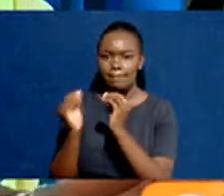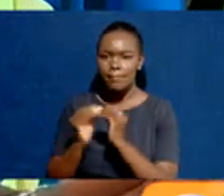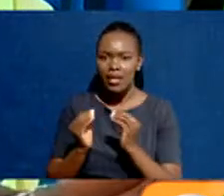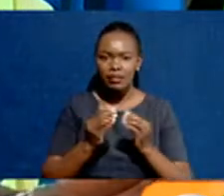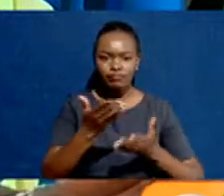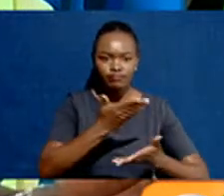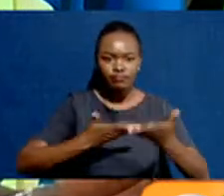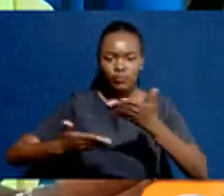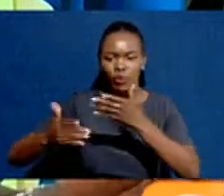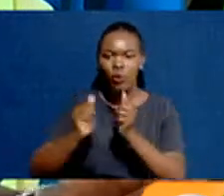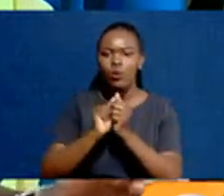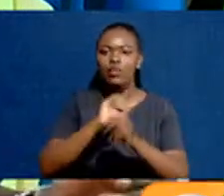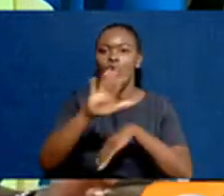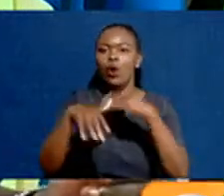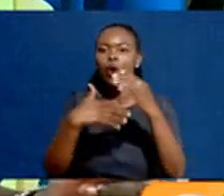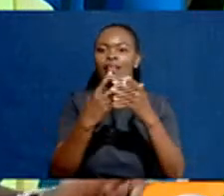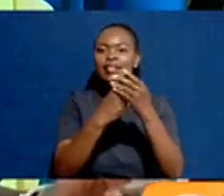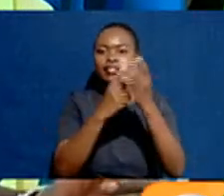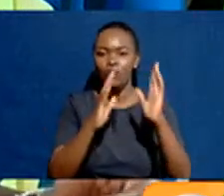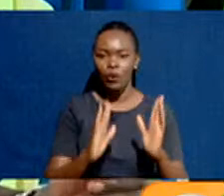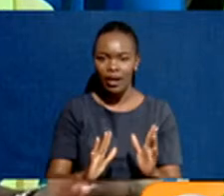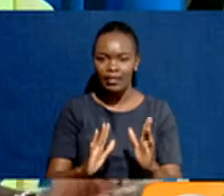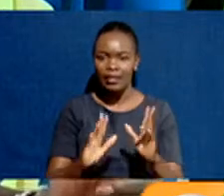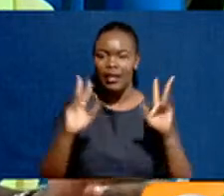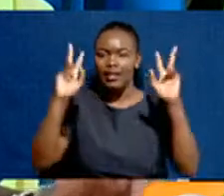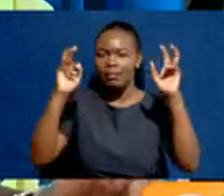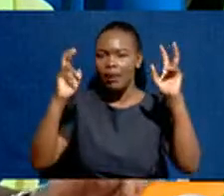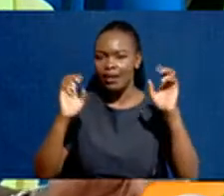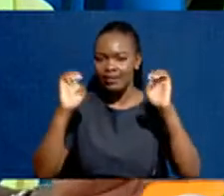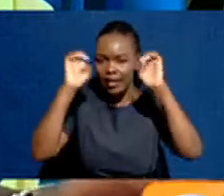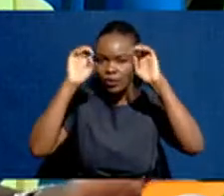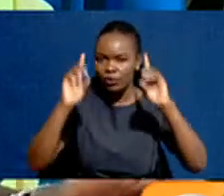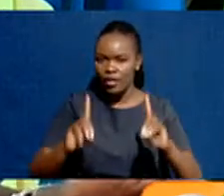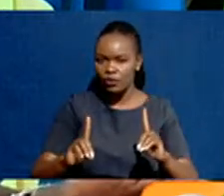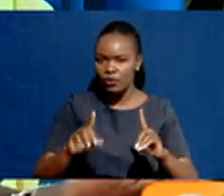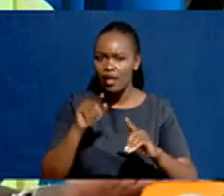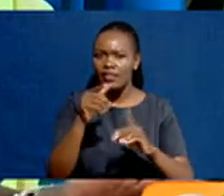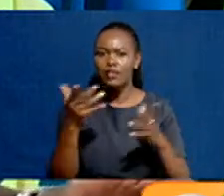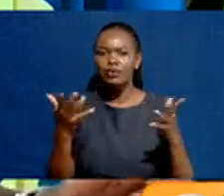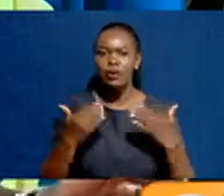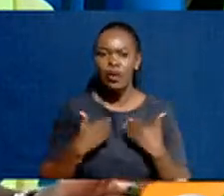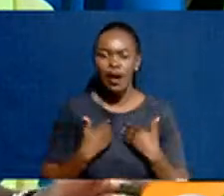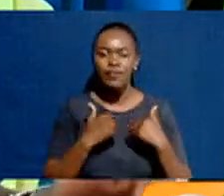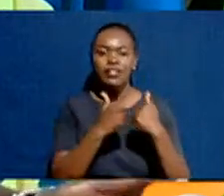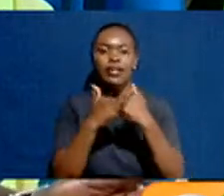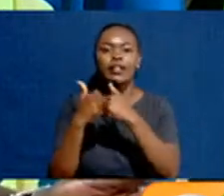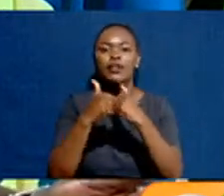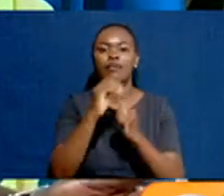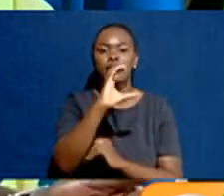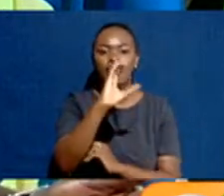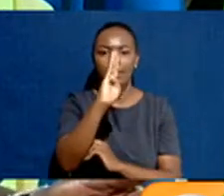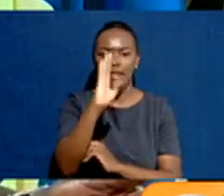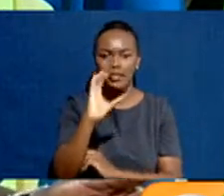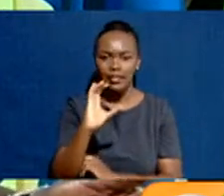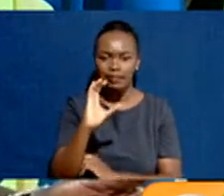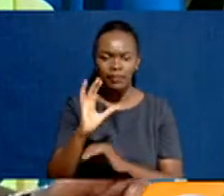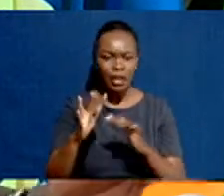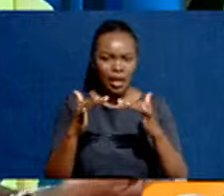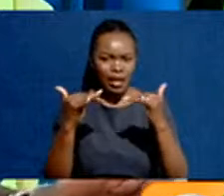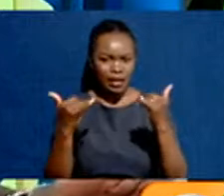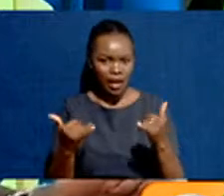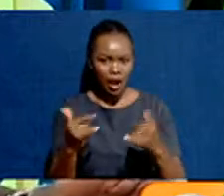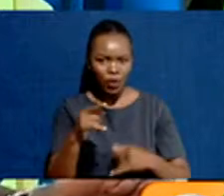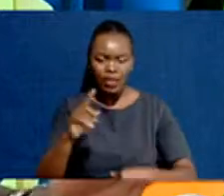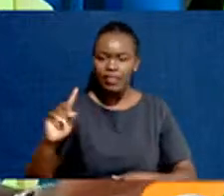matters of education, and they took us through the challenges of CBC. And on assuming office, the